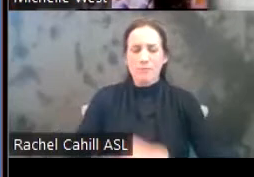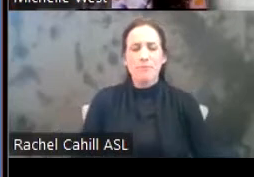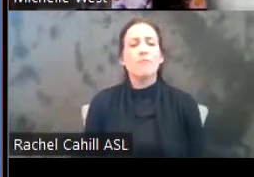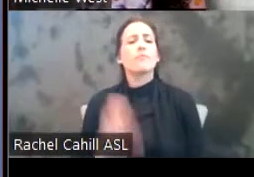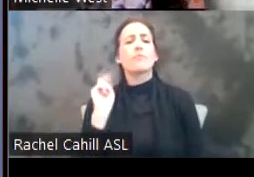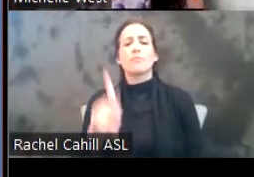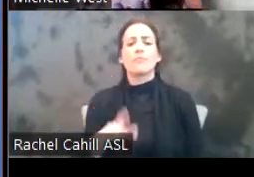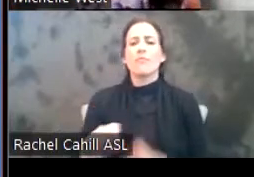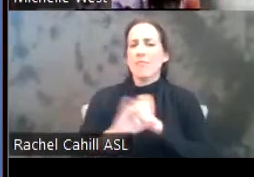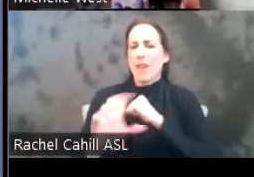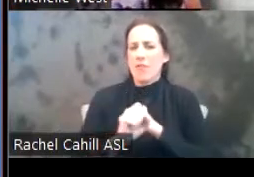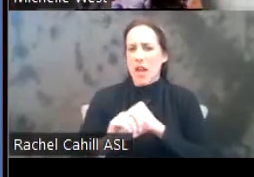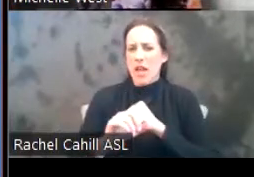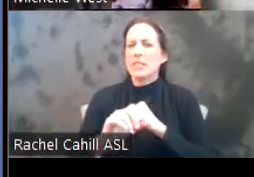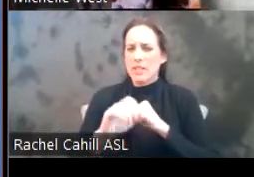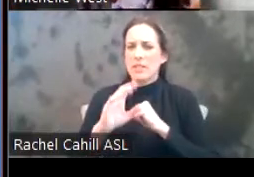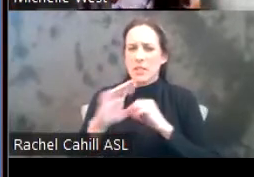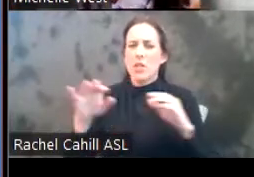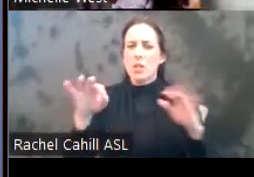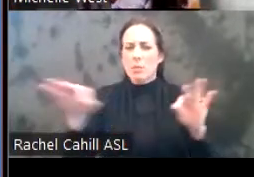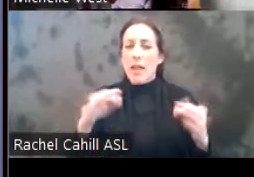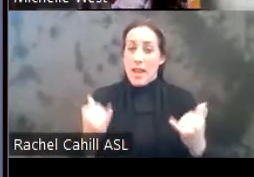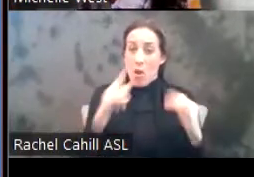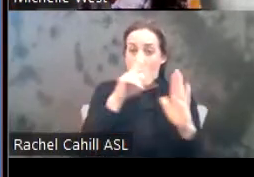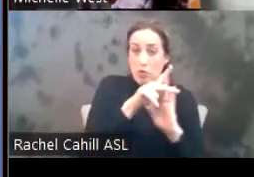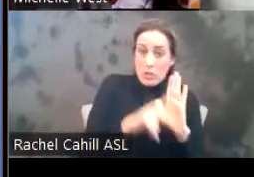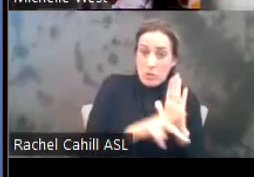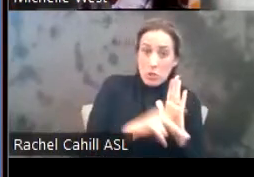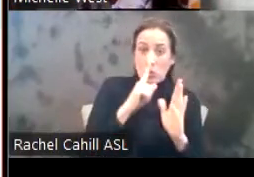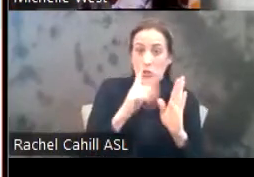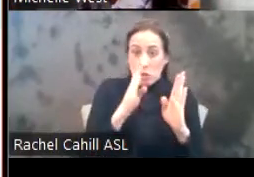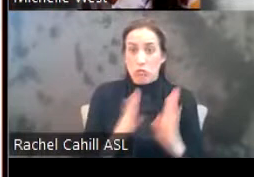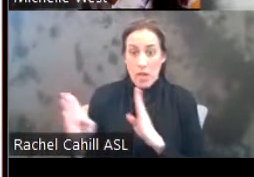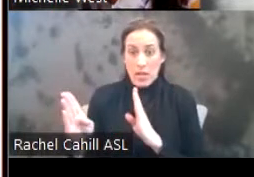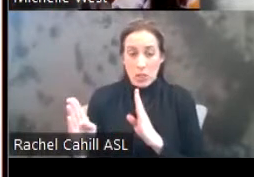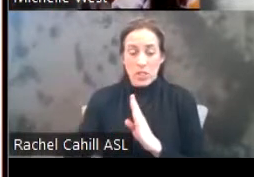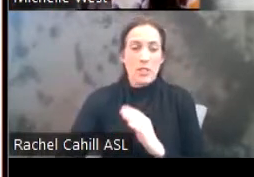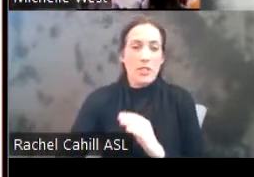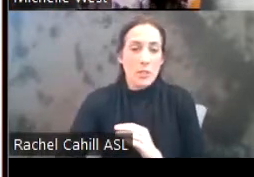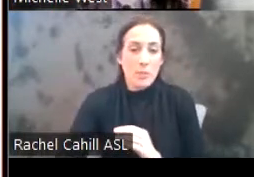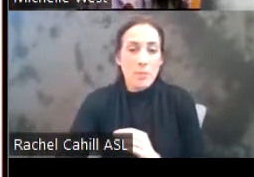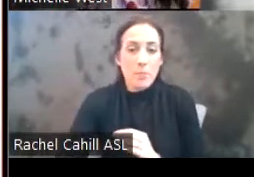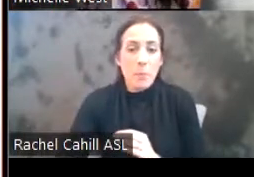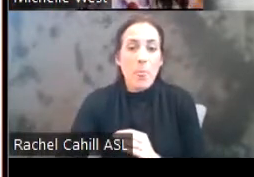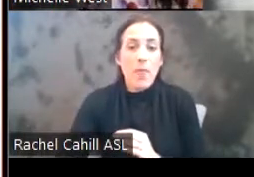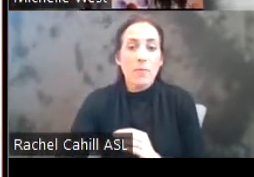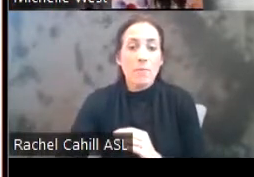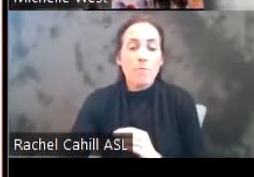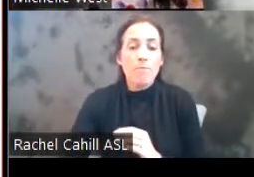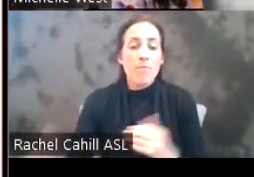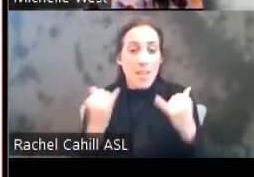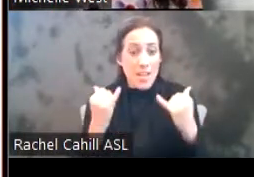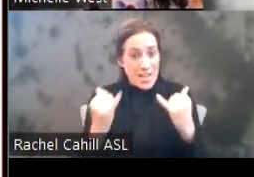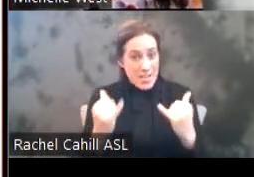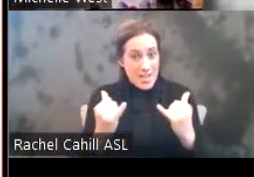is advertising. We'll go over advertising principles and strategy. That's what the next slide says. And now we're at